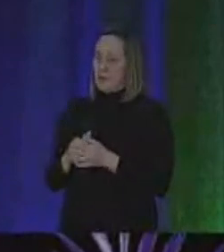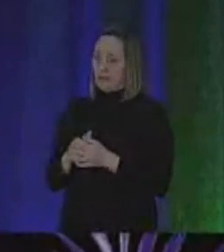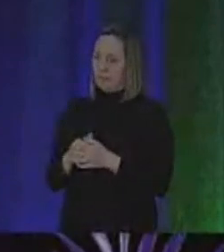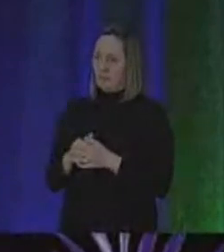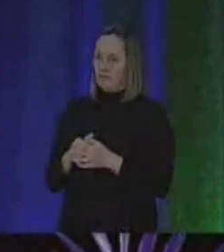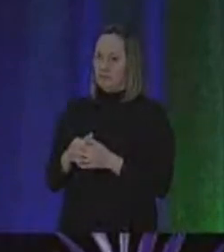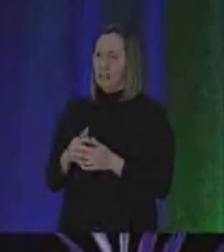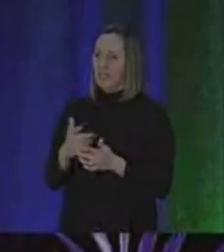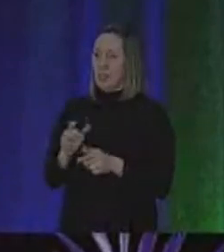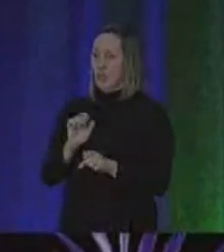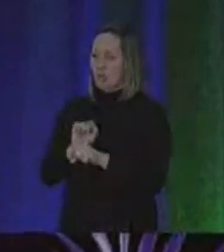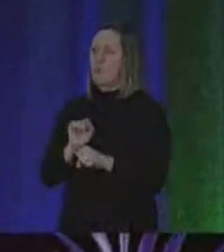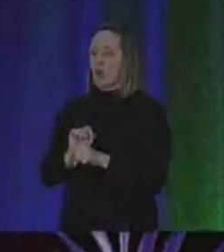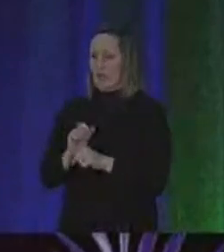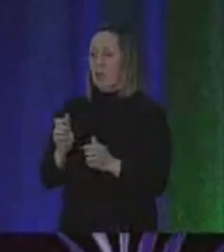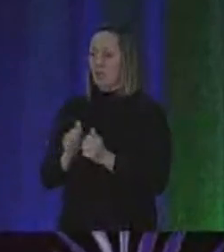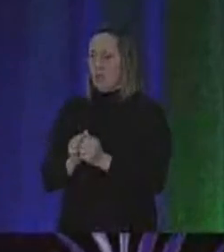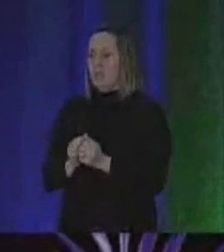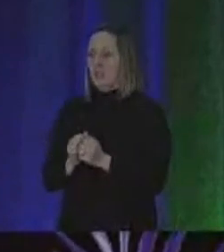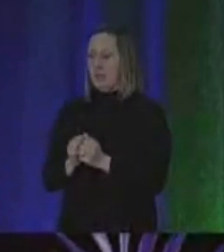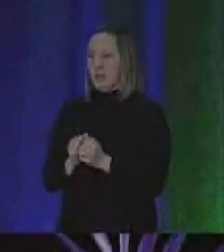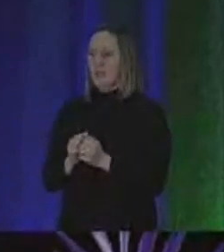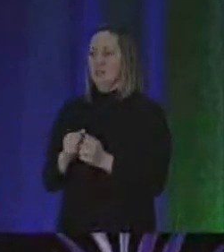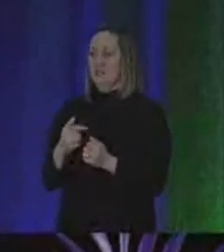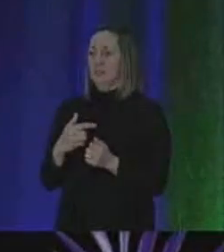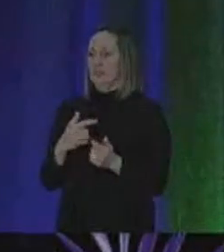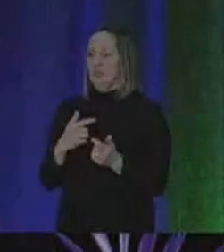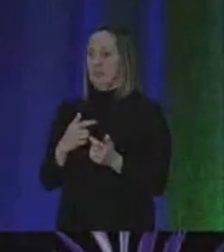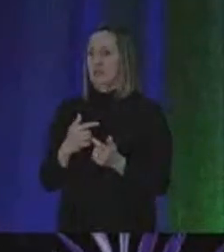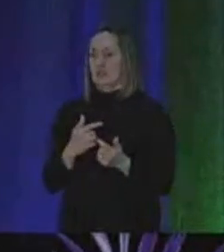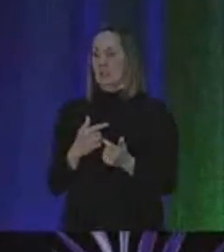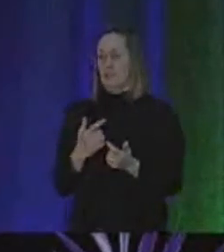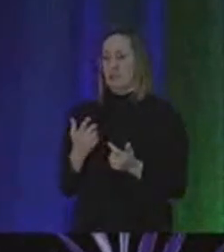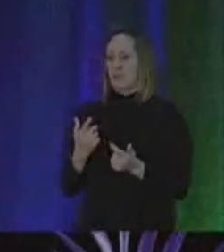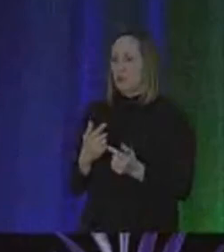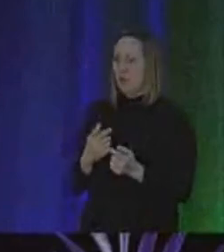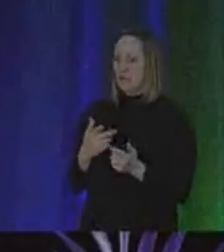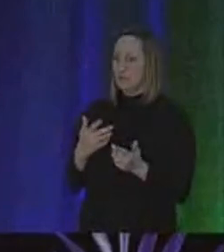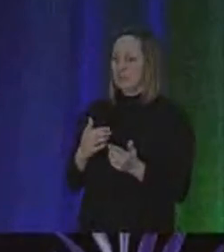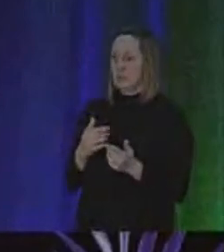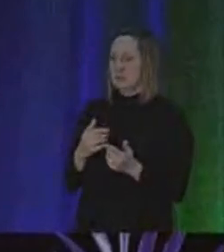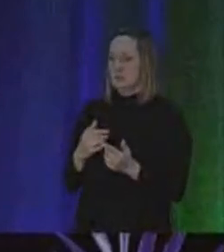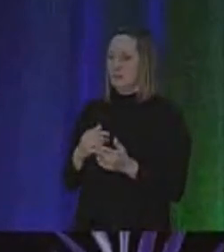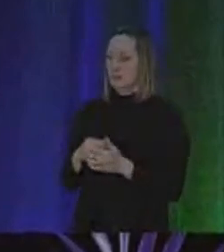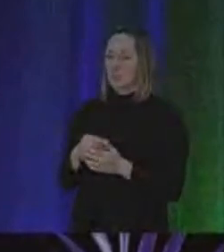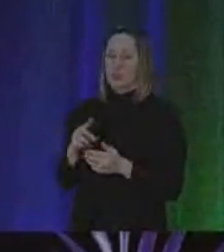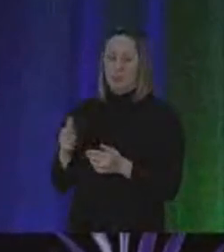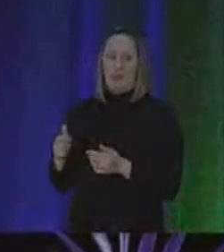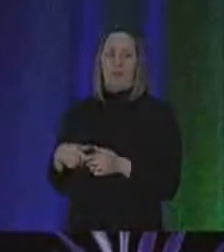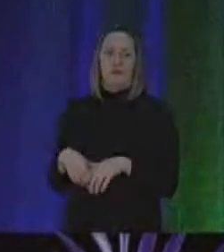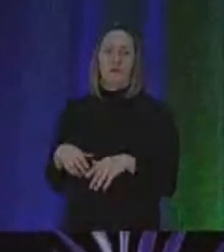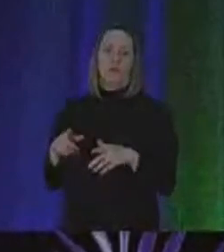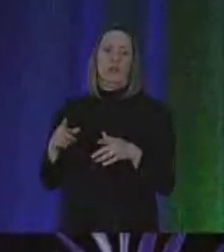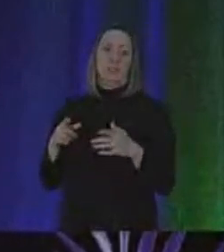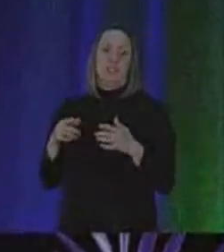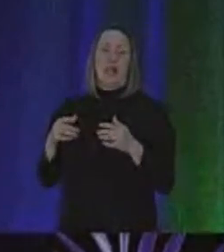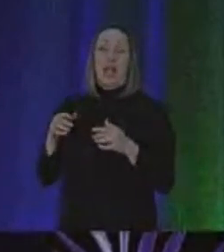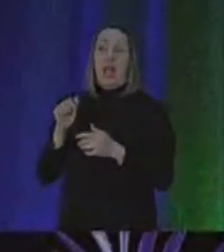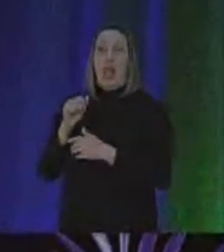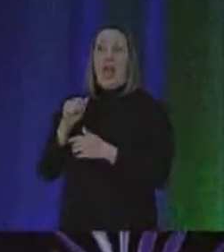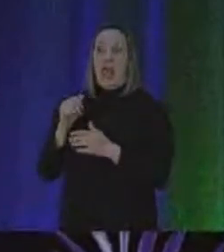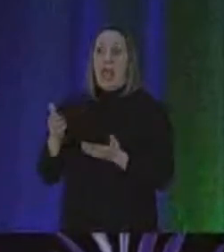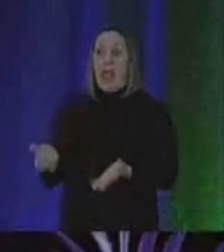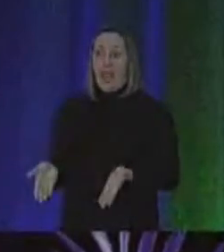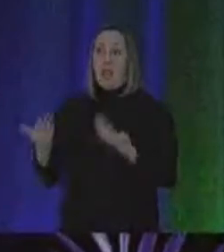then we're working with Amplify JavaScript library. So there's a piece of Amplify that we're working with. Amplify hosting is going to be where we put this